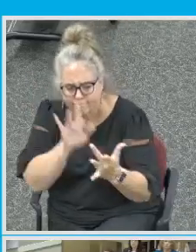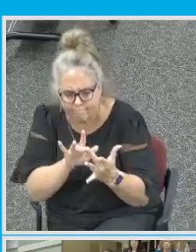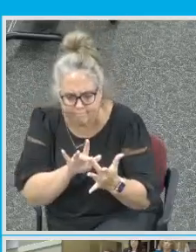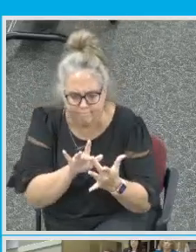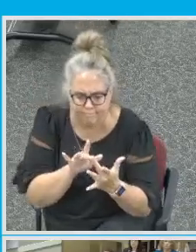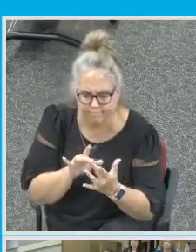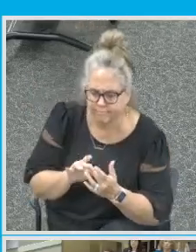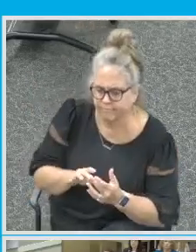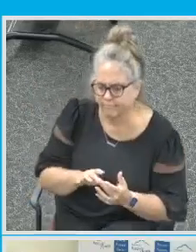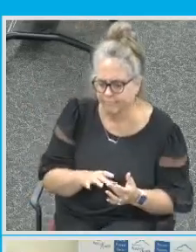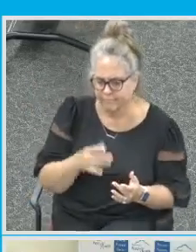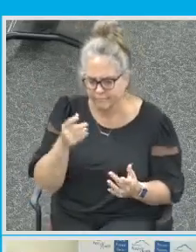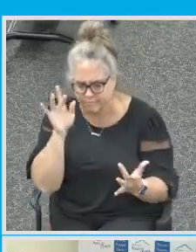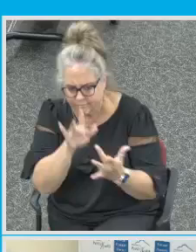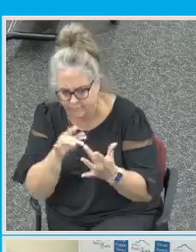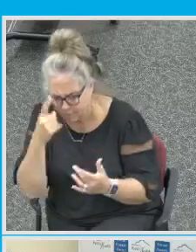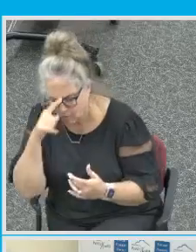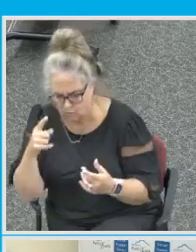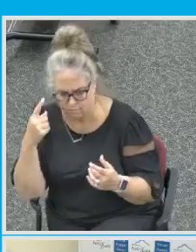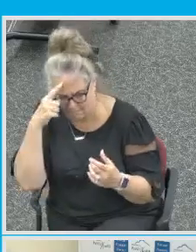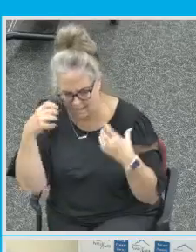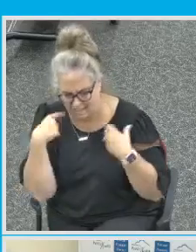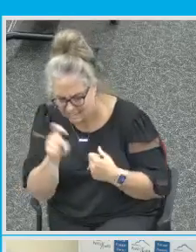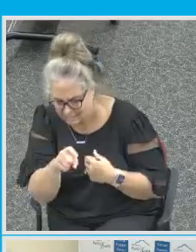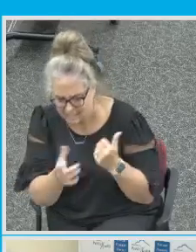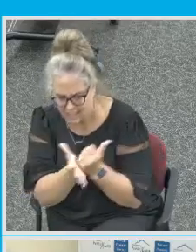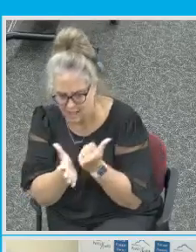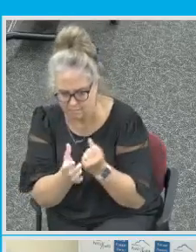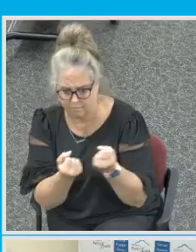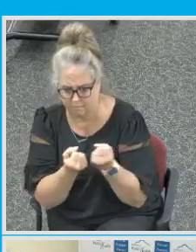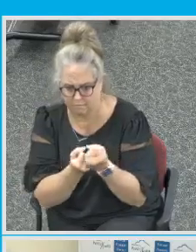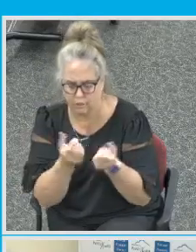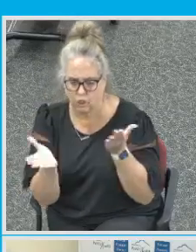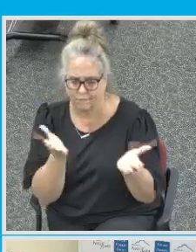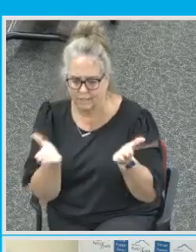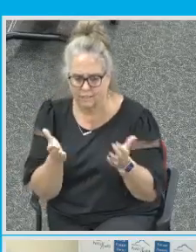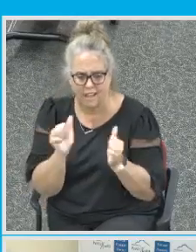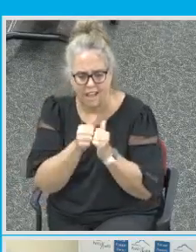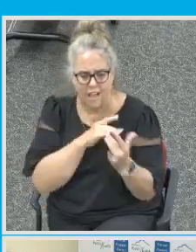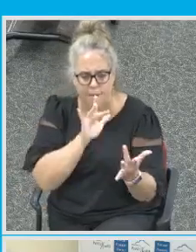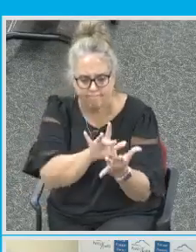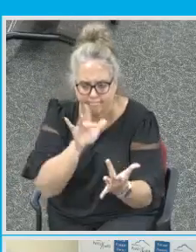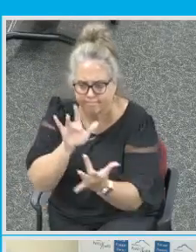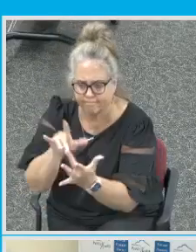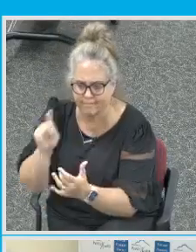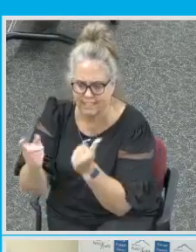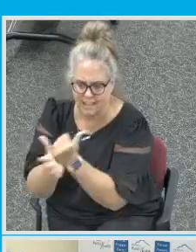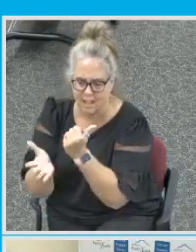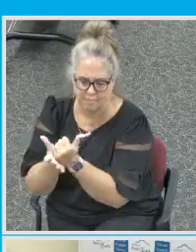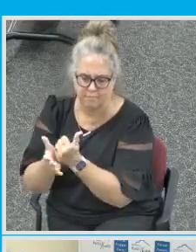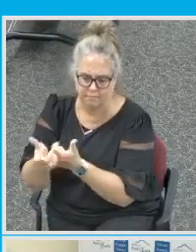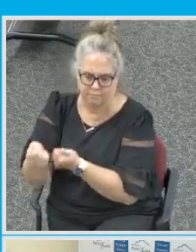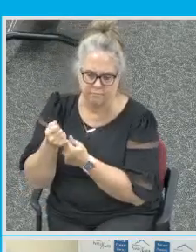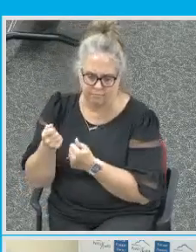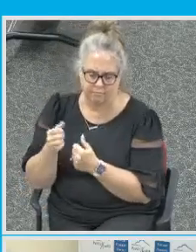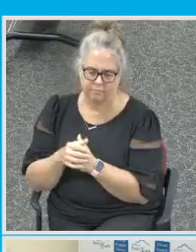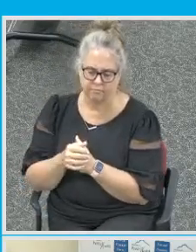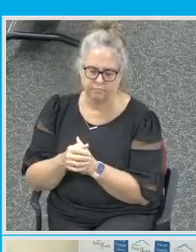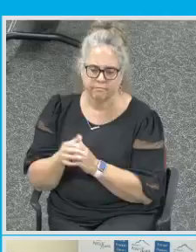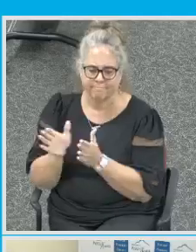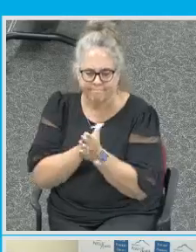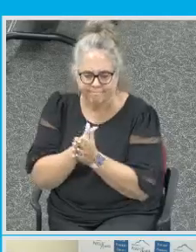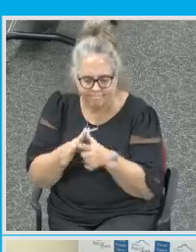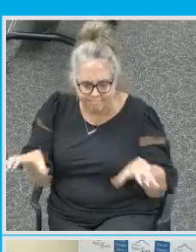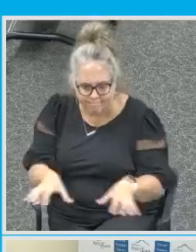a strength, and to model the way in reaching out. And so I think that momentum is going